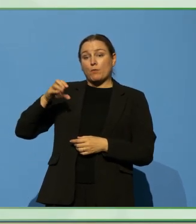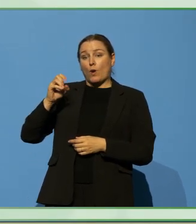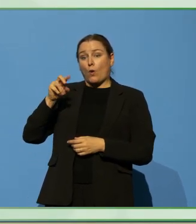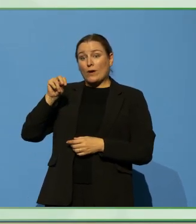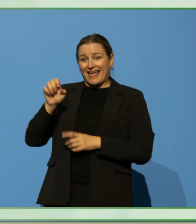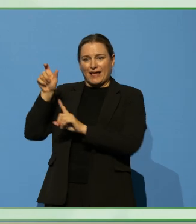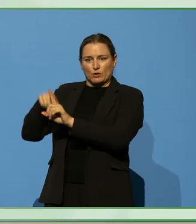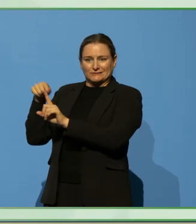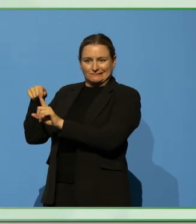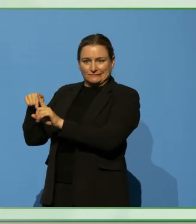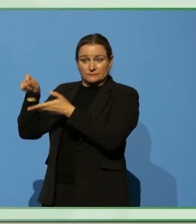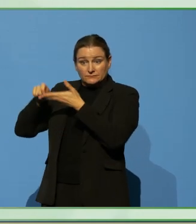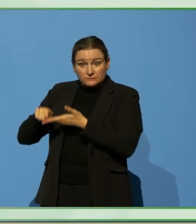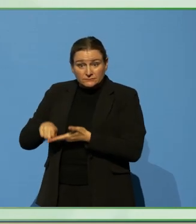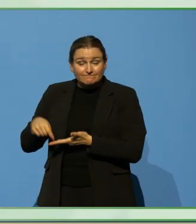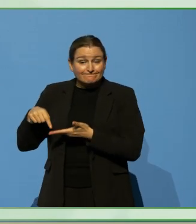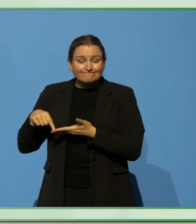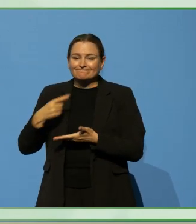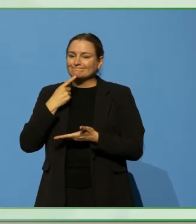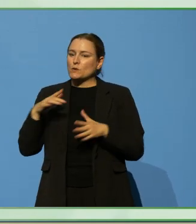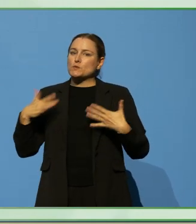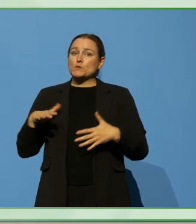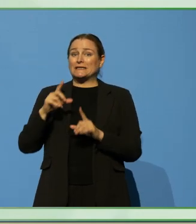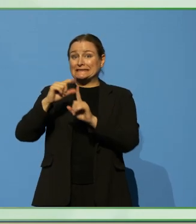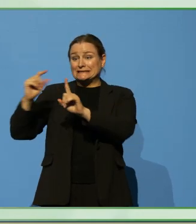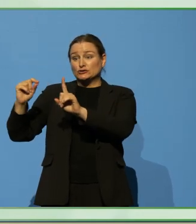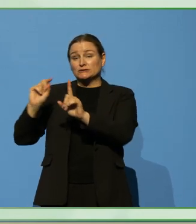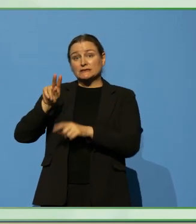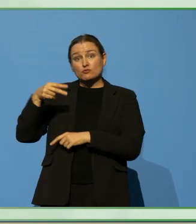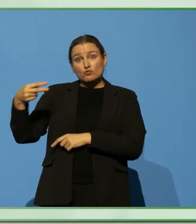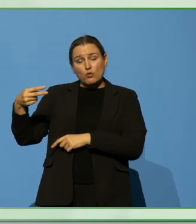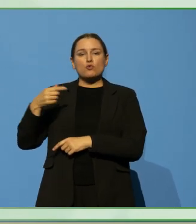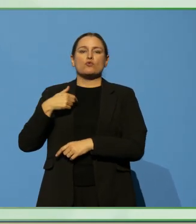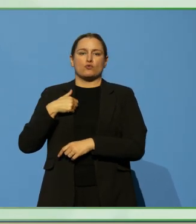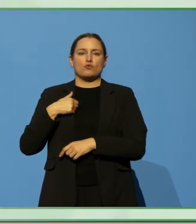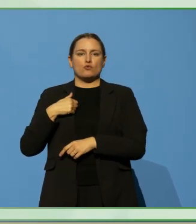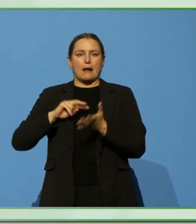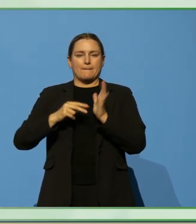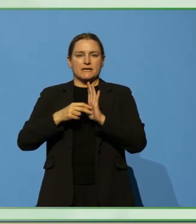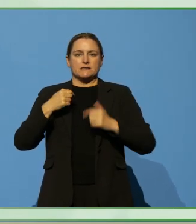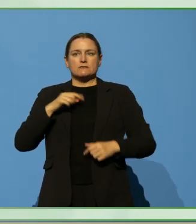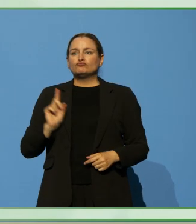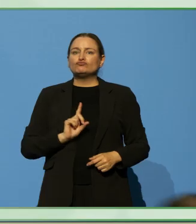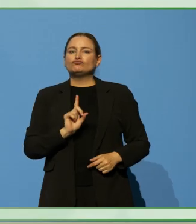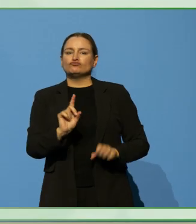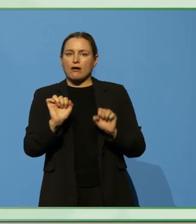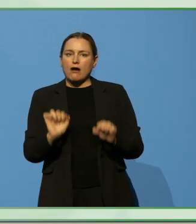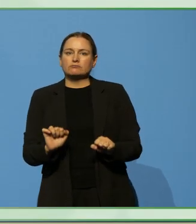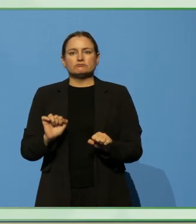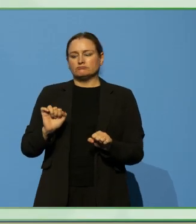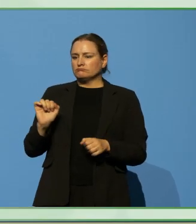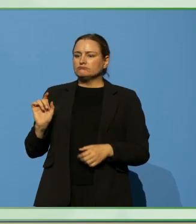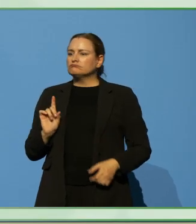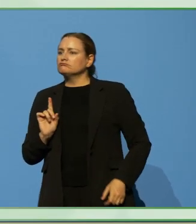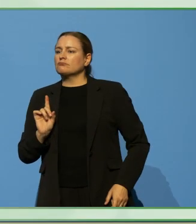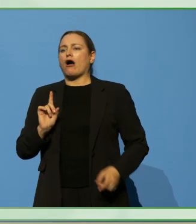the digital euro will ensure that all Europeans can pay at all times with a free, universally accepted digital means